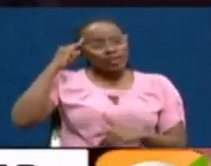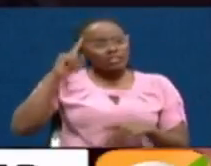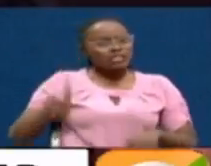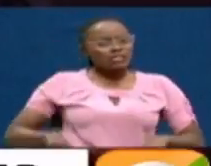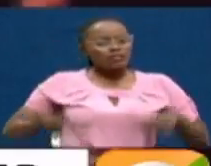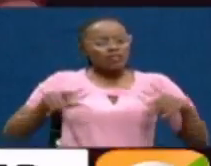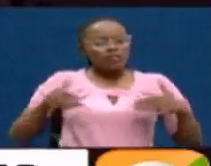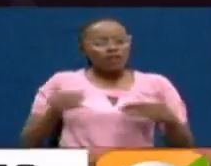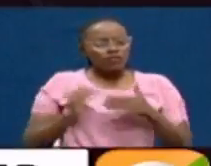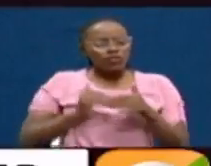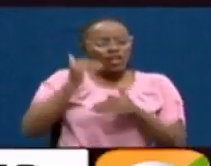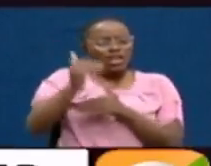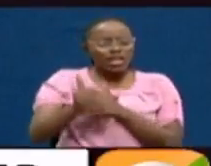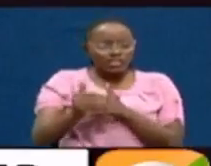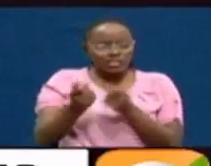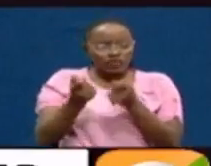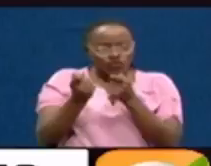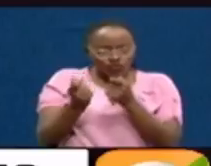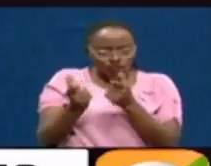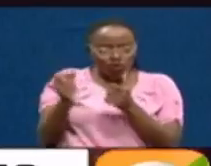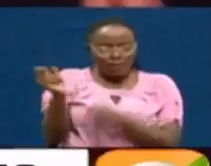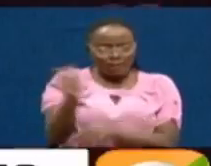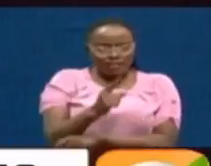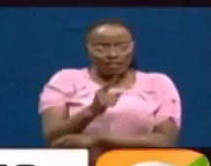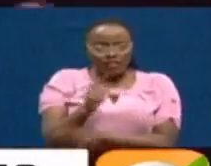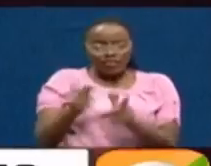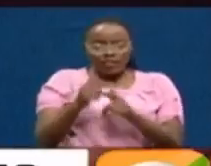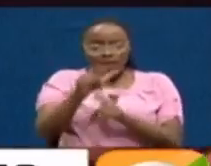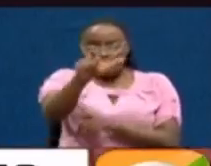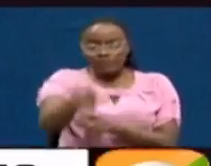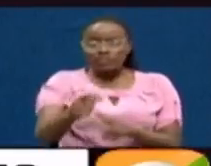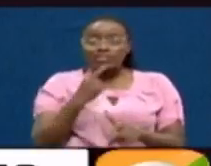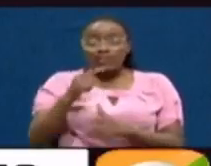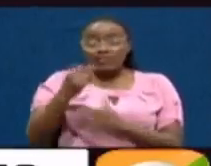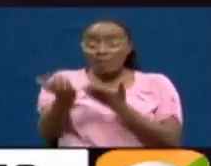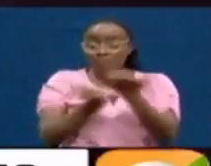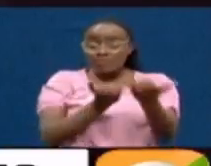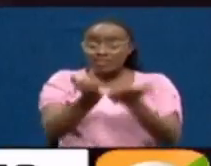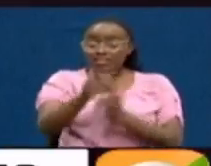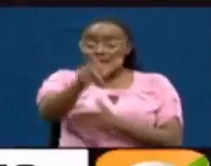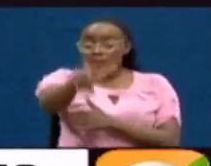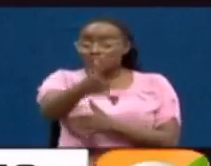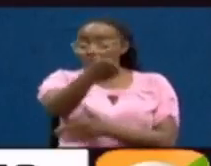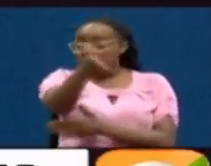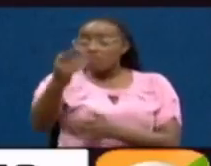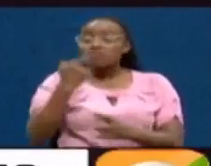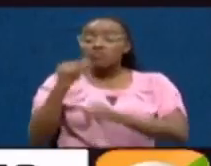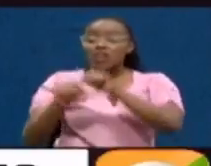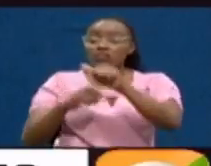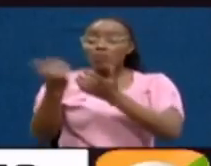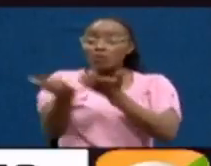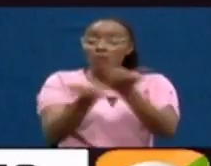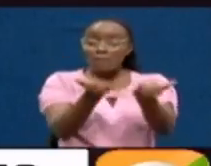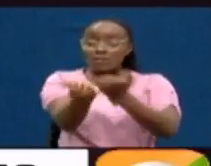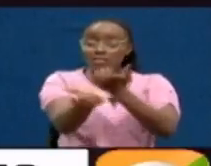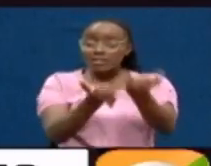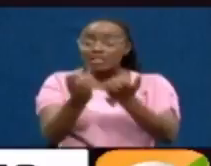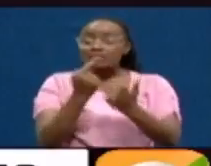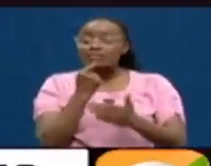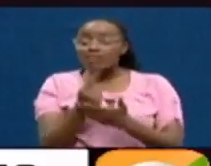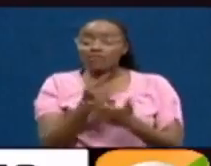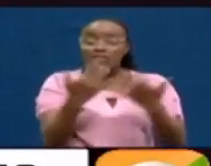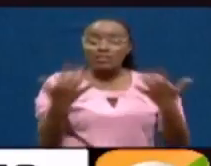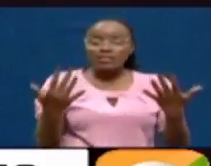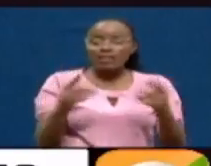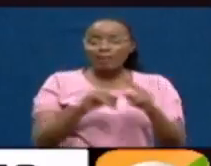survival for the next few months. So when someone tells you business-wise, and there's someone here who is talking about business and they're saying things